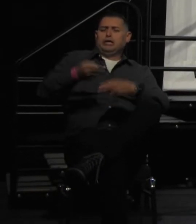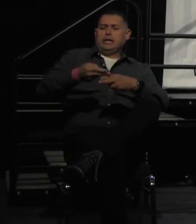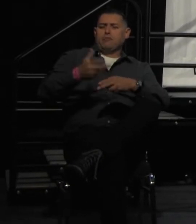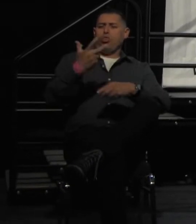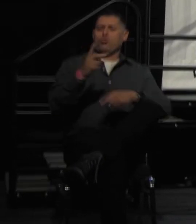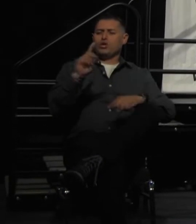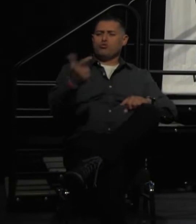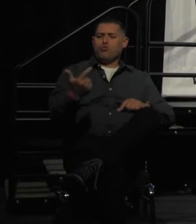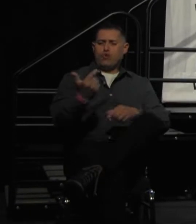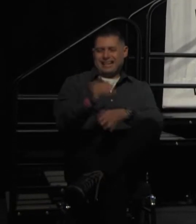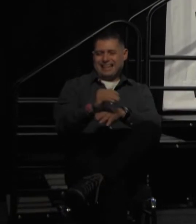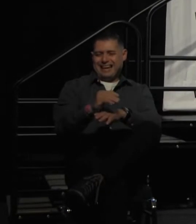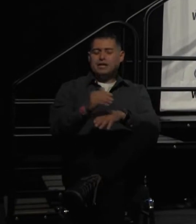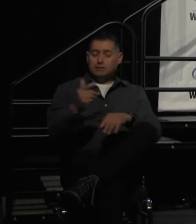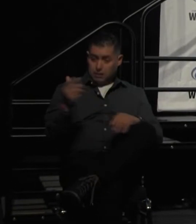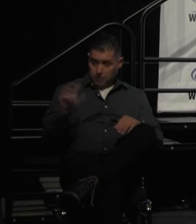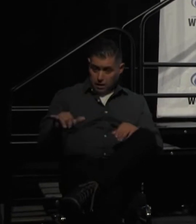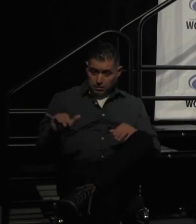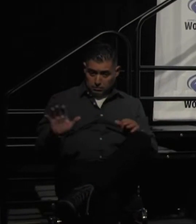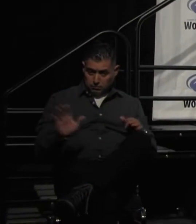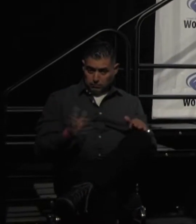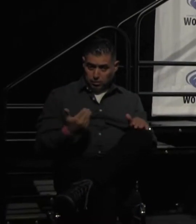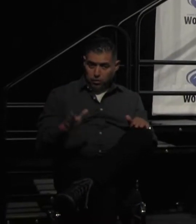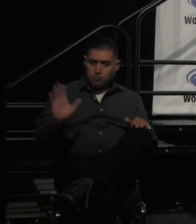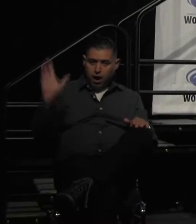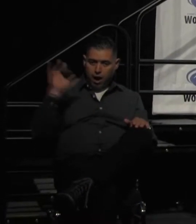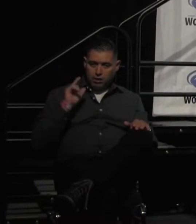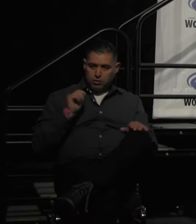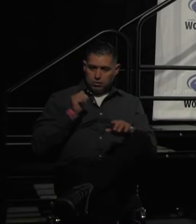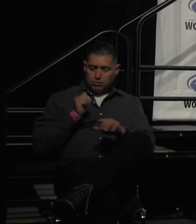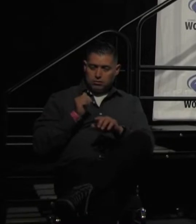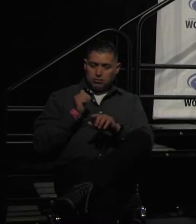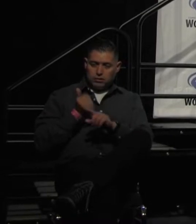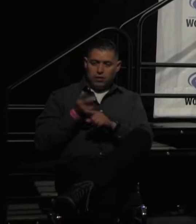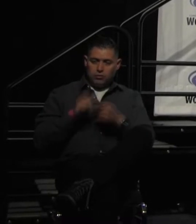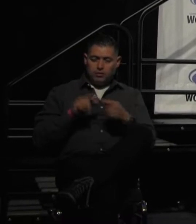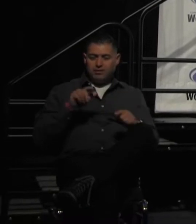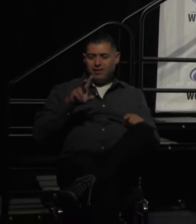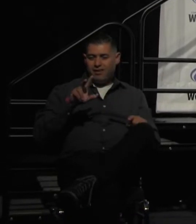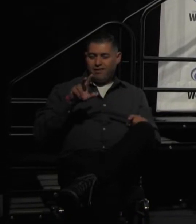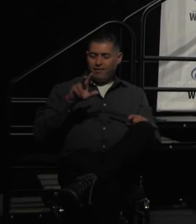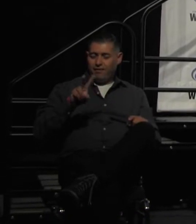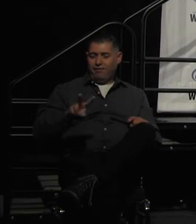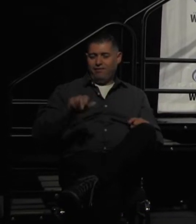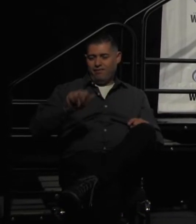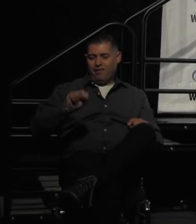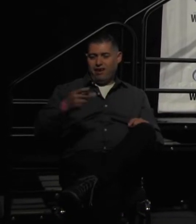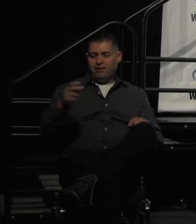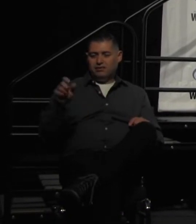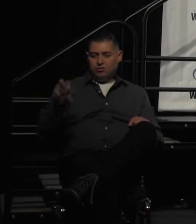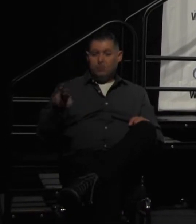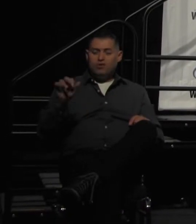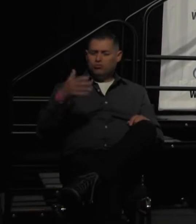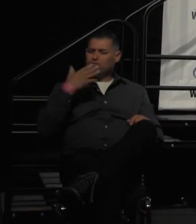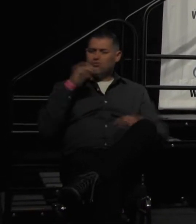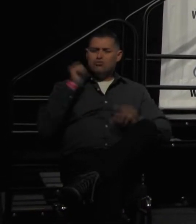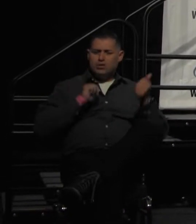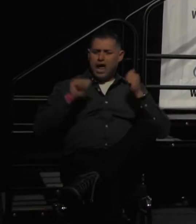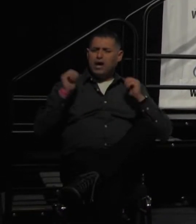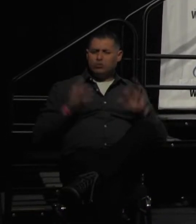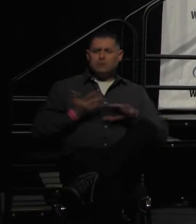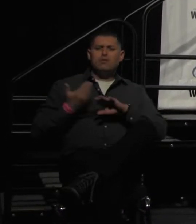Dog Night. Three Dog Night. That was she was going with Danny Hutton at that time. An actress. An actress. Very good actress. Very